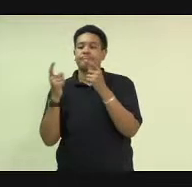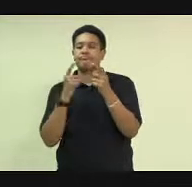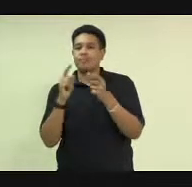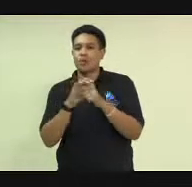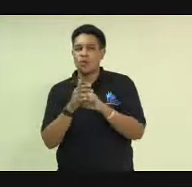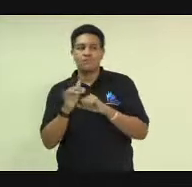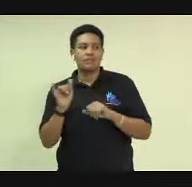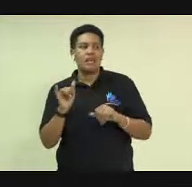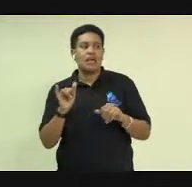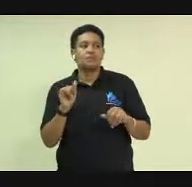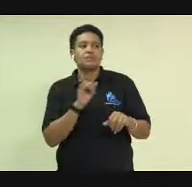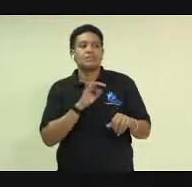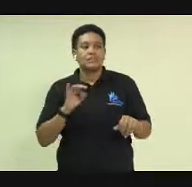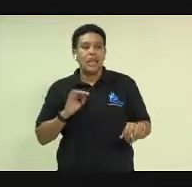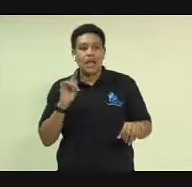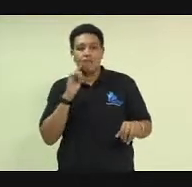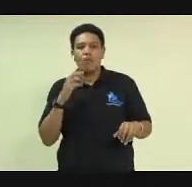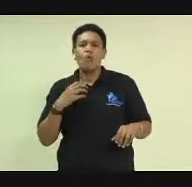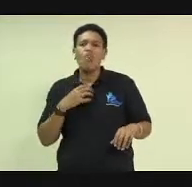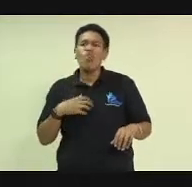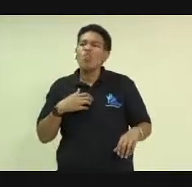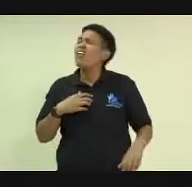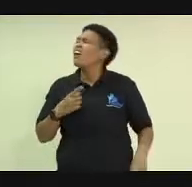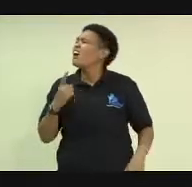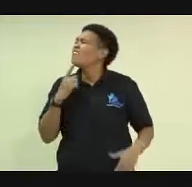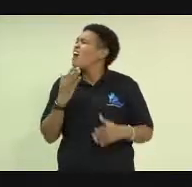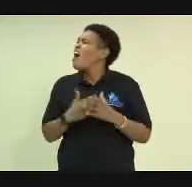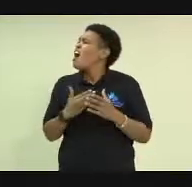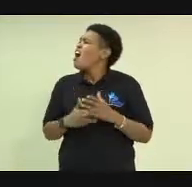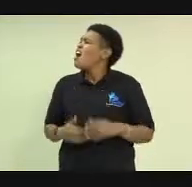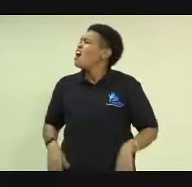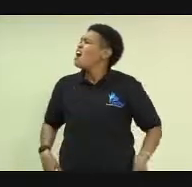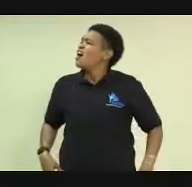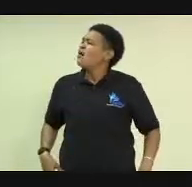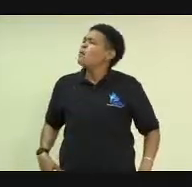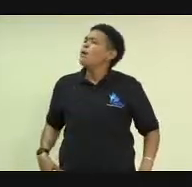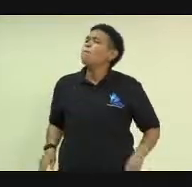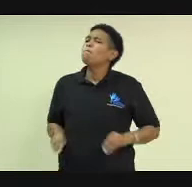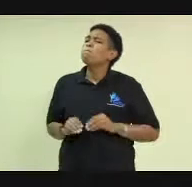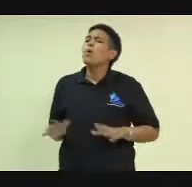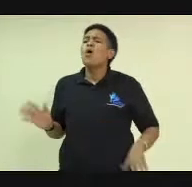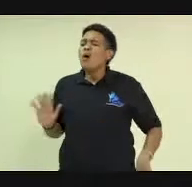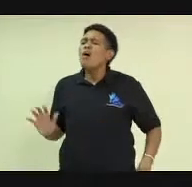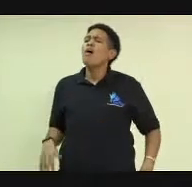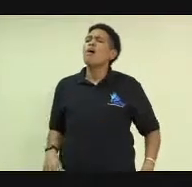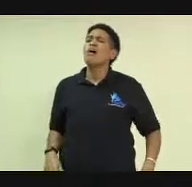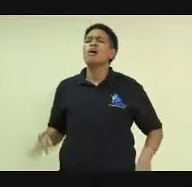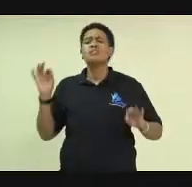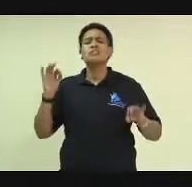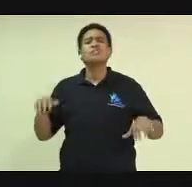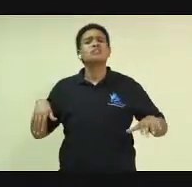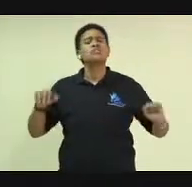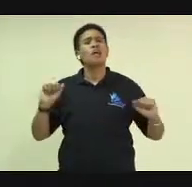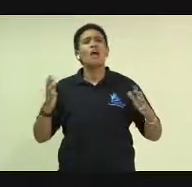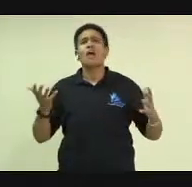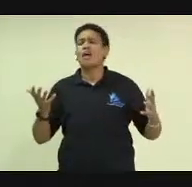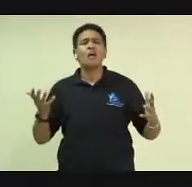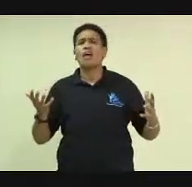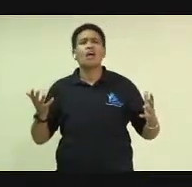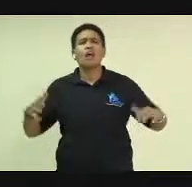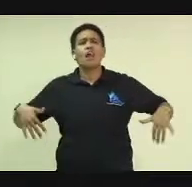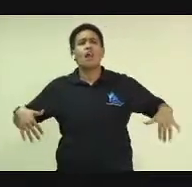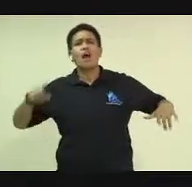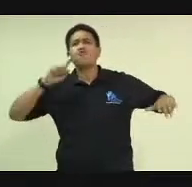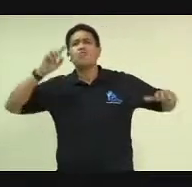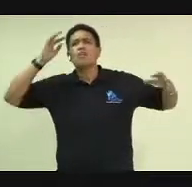who were clearly disgruntled and annoyed by the fact that they feel decisions are being made and not